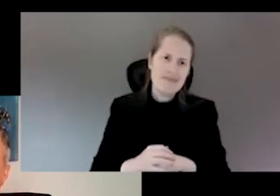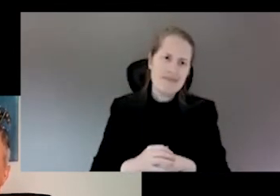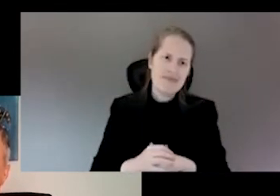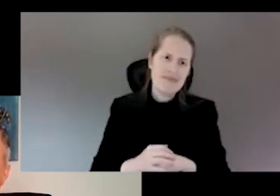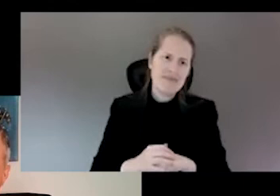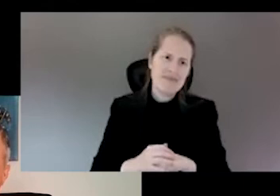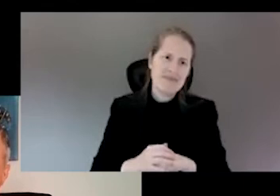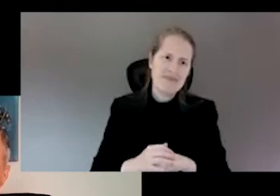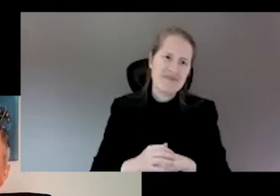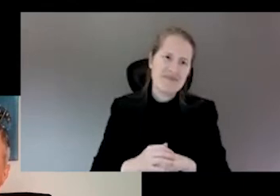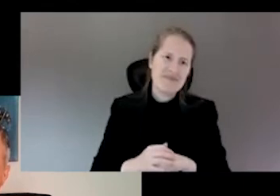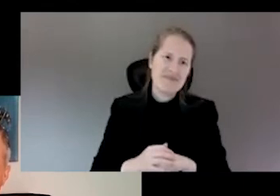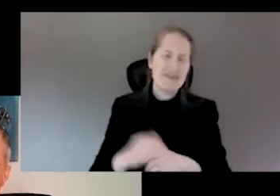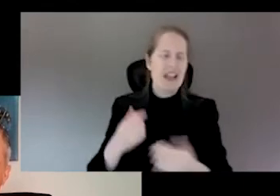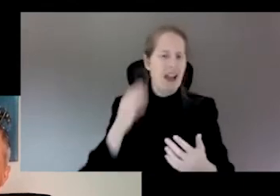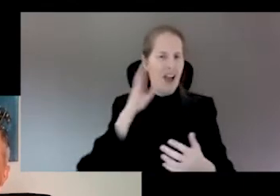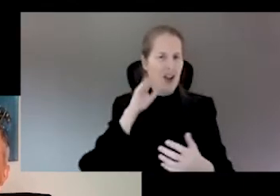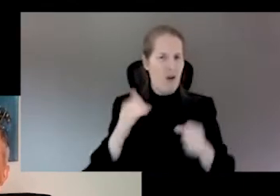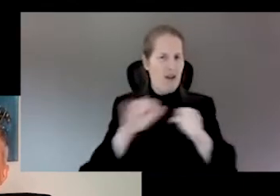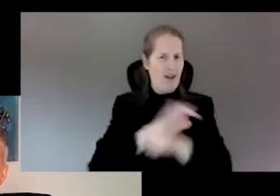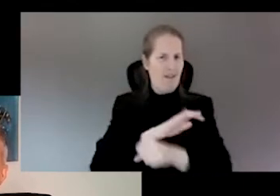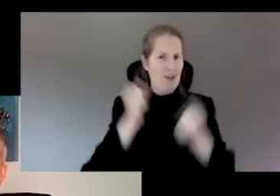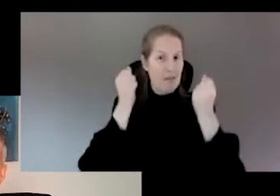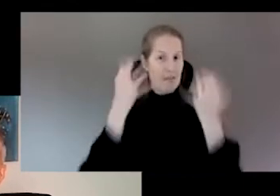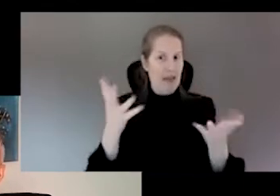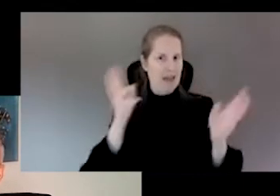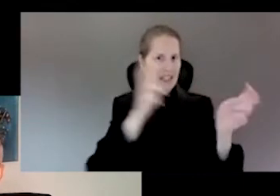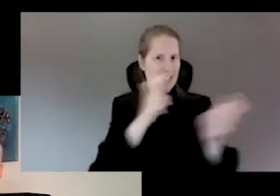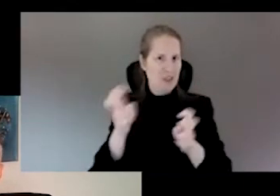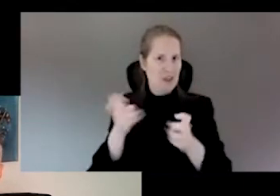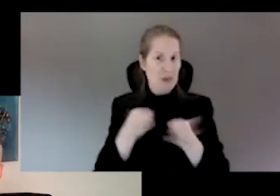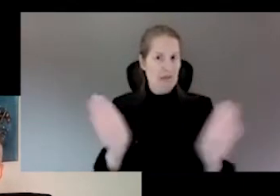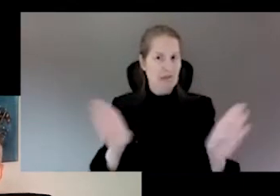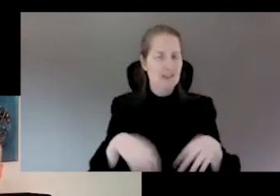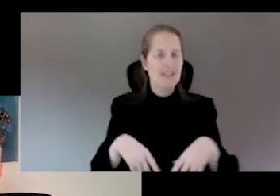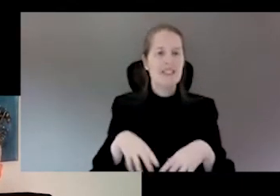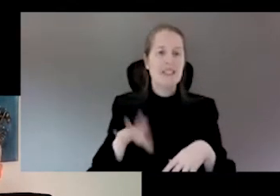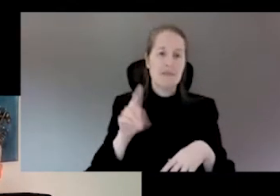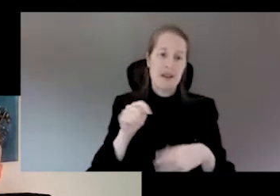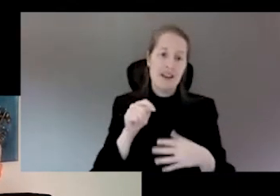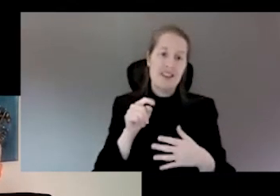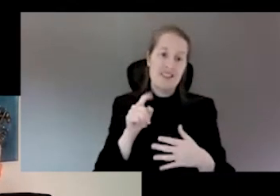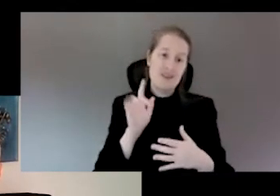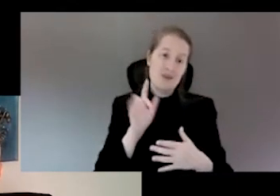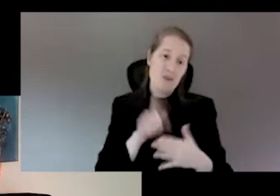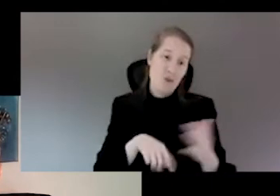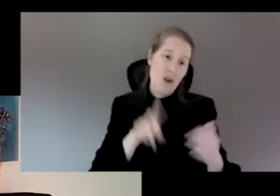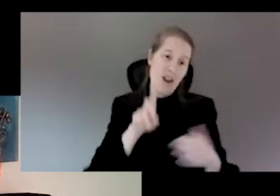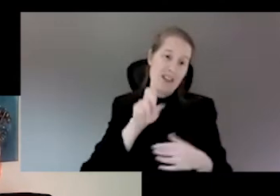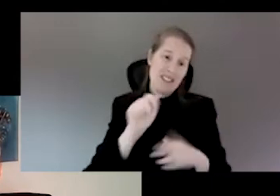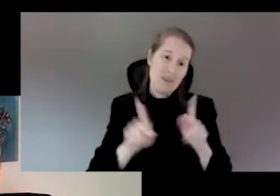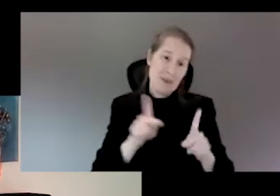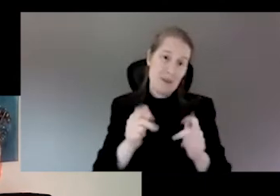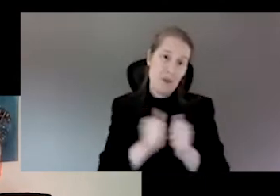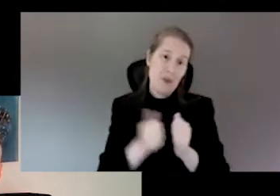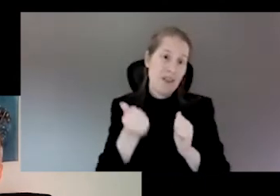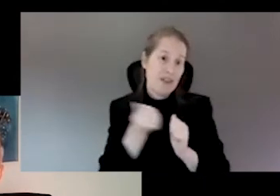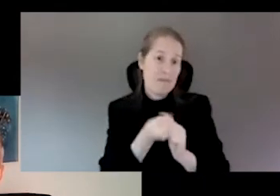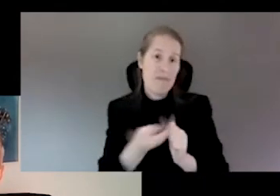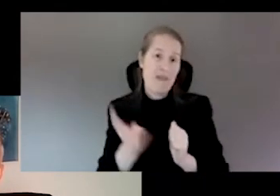a wide range of issues, but these are the things that disabled people who have multiple, you know,